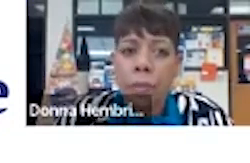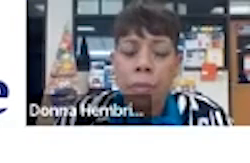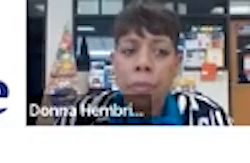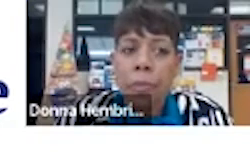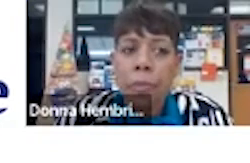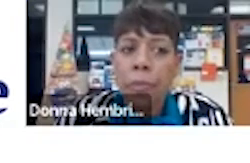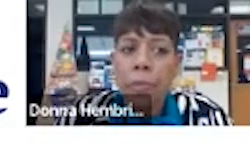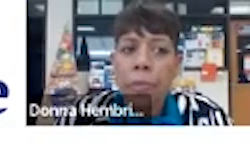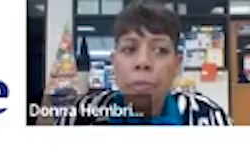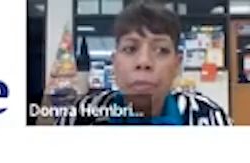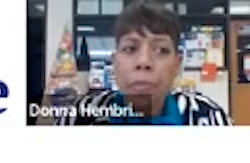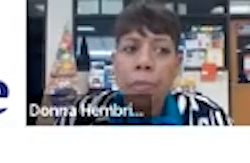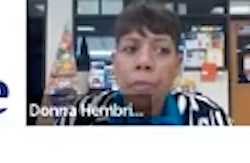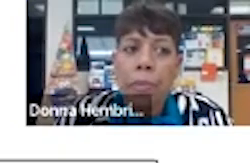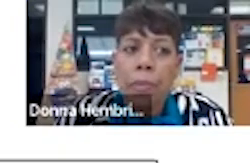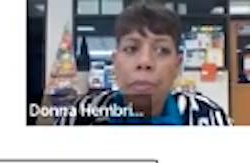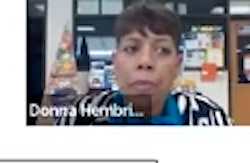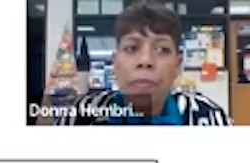University.